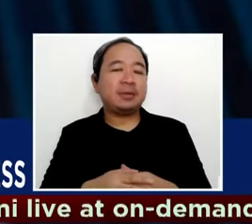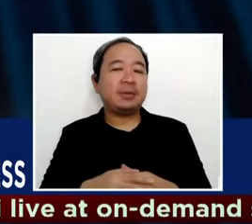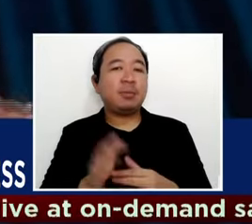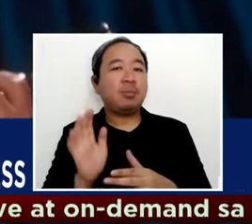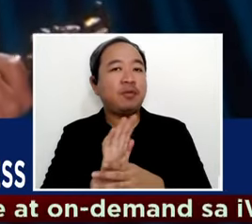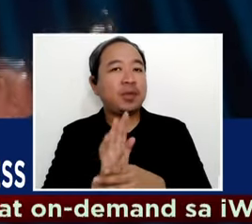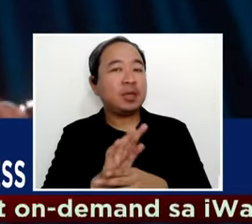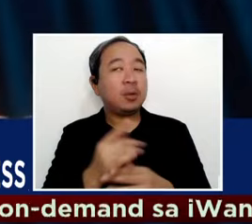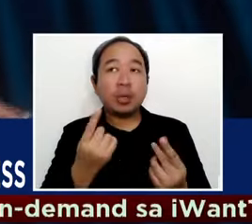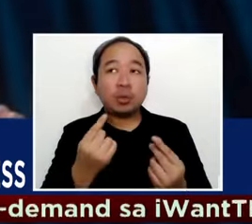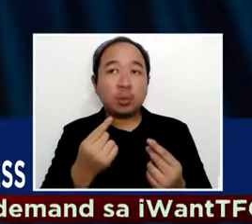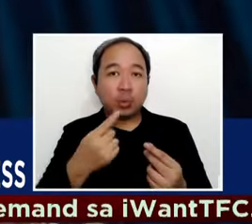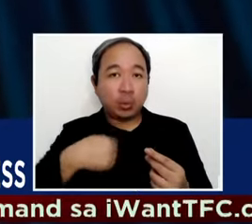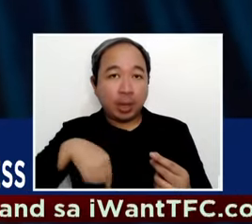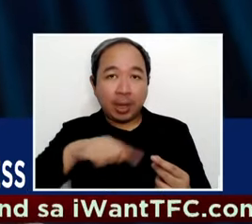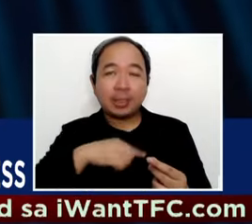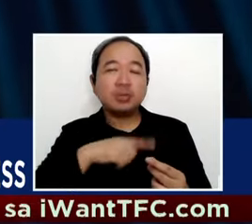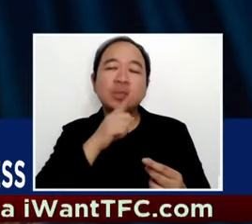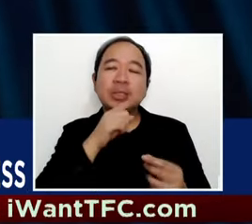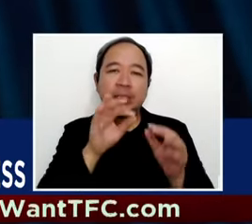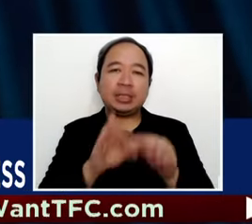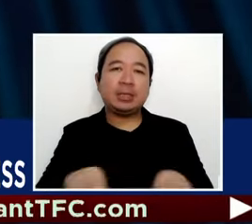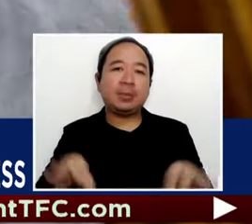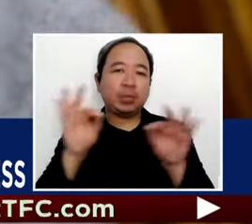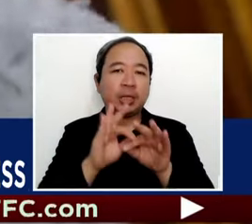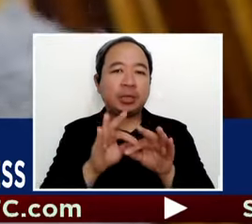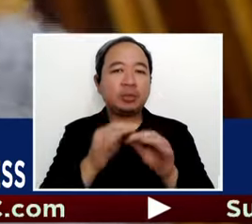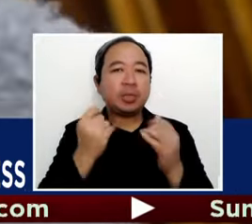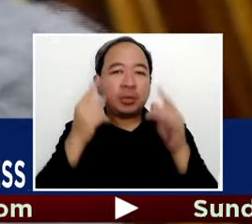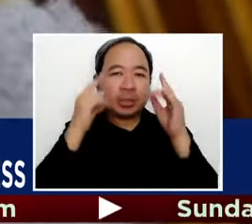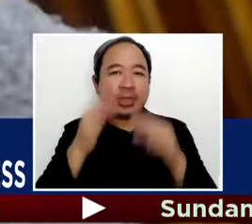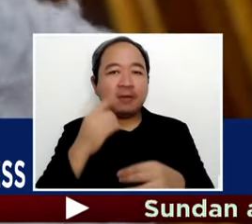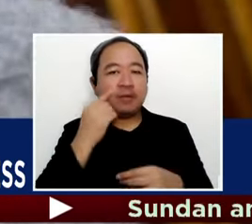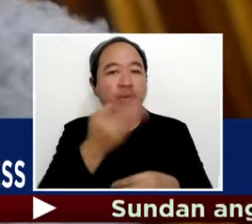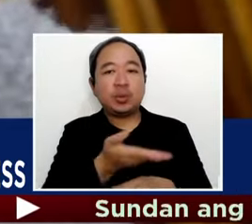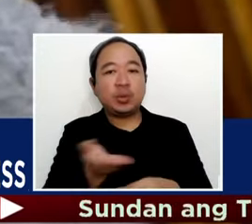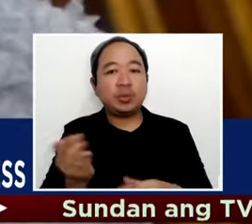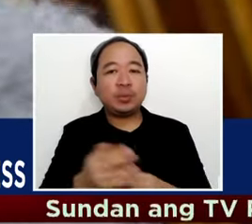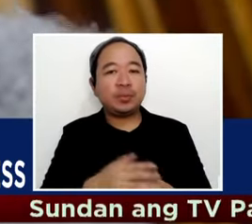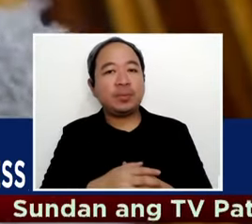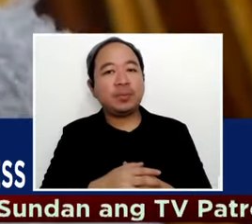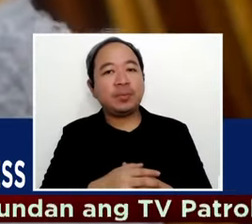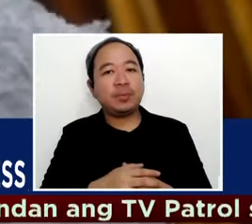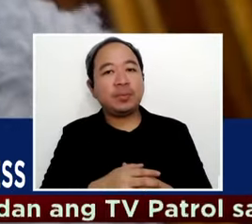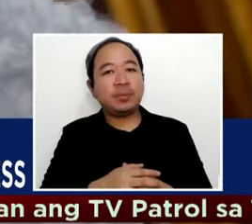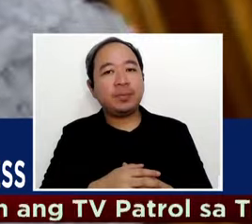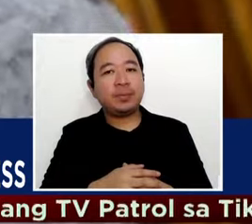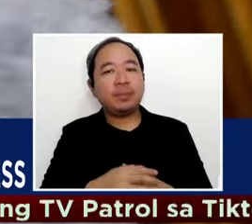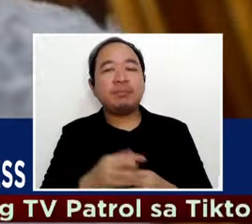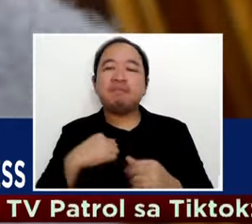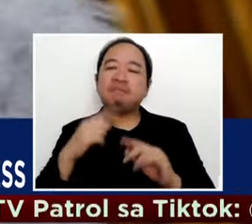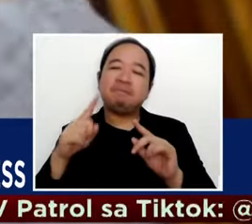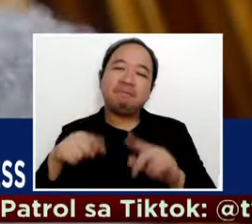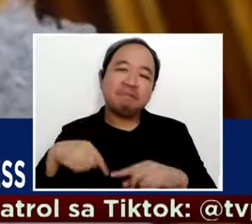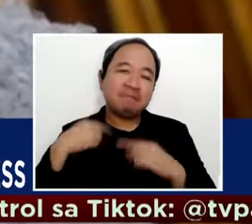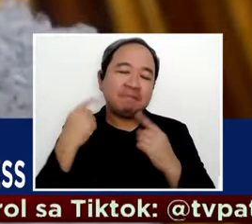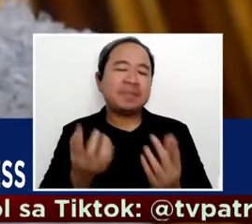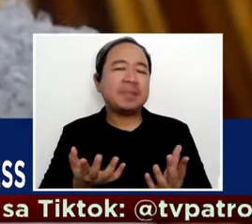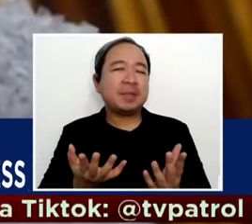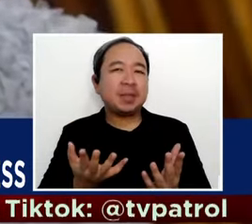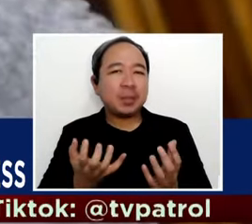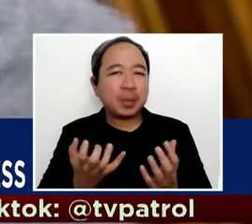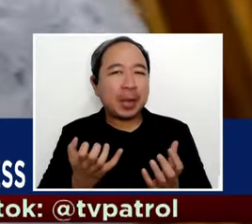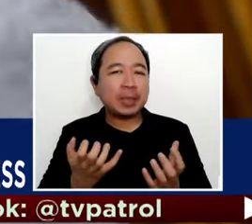meaningful, and the stuff that we decide to make is important. For so long, I've always wanted to be